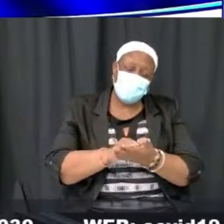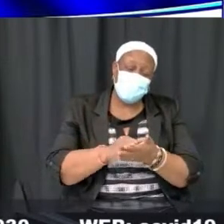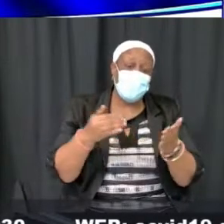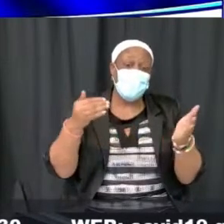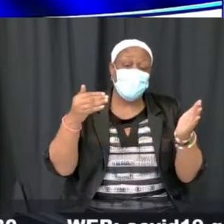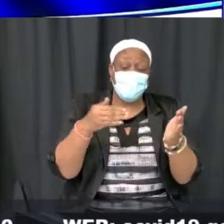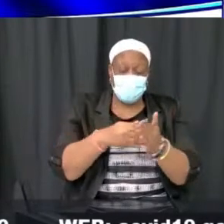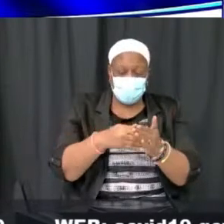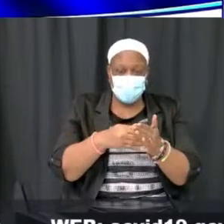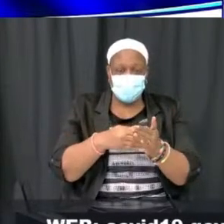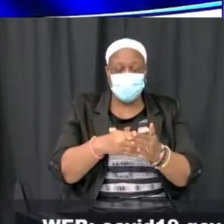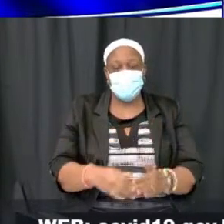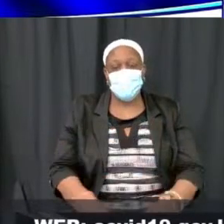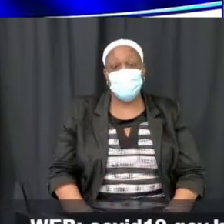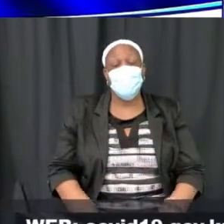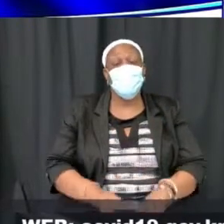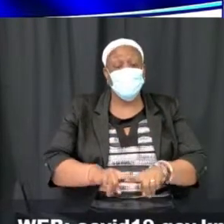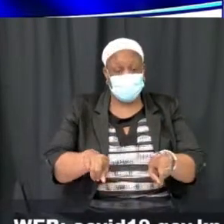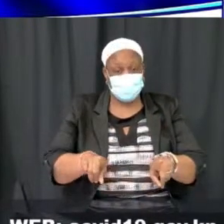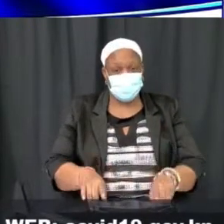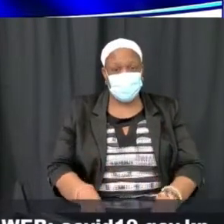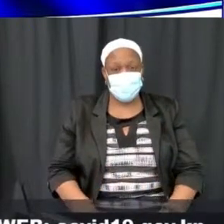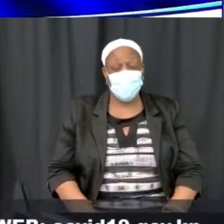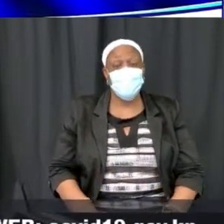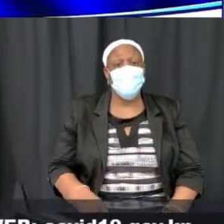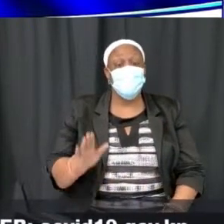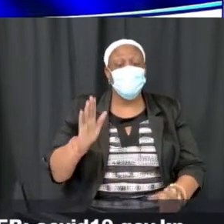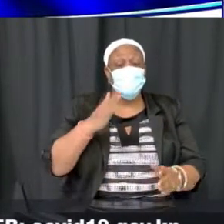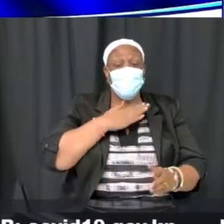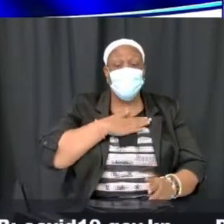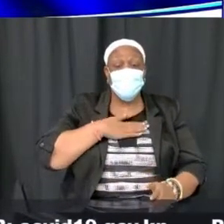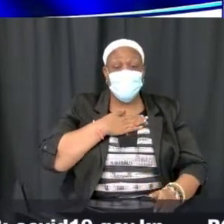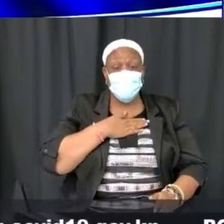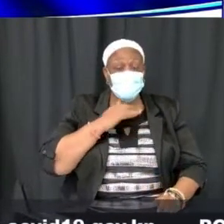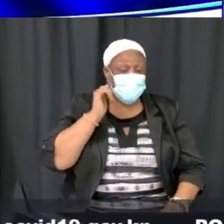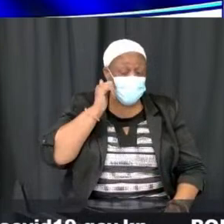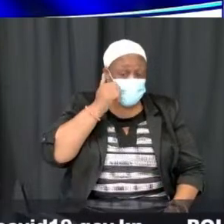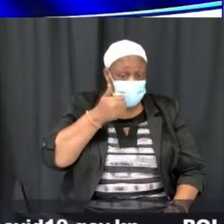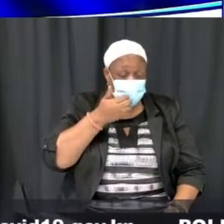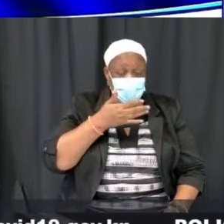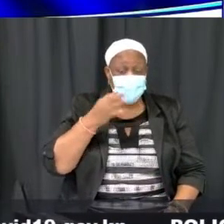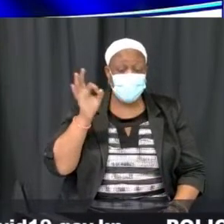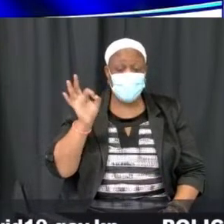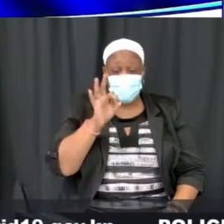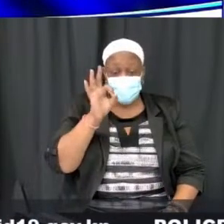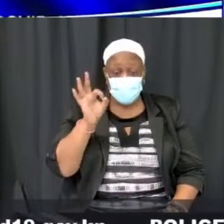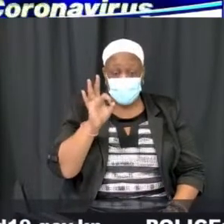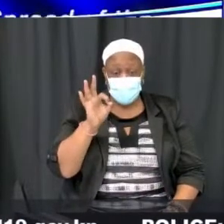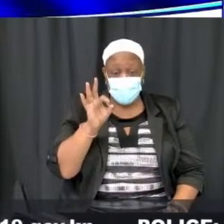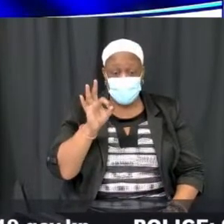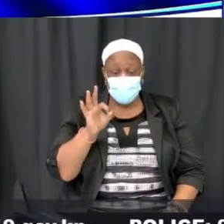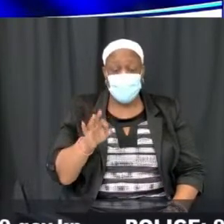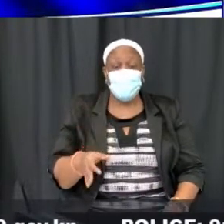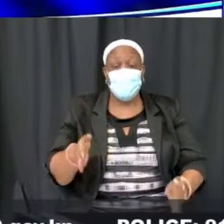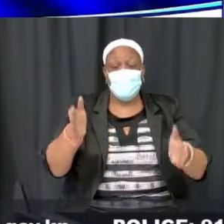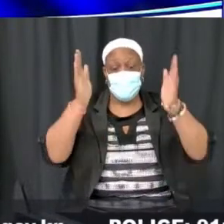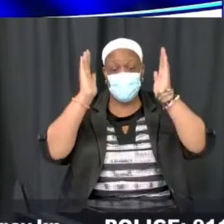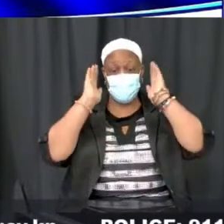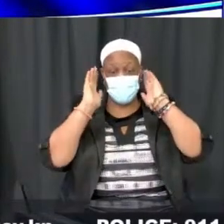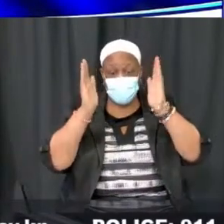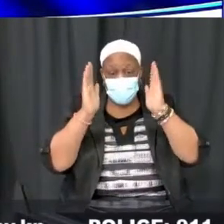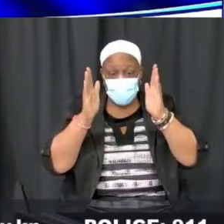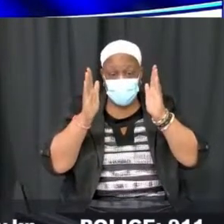And if you want to do your part, tomorrow exercise the necessary discipline required and the